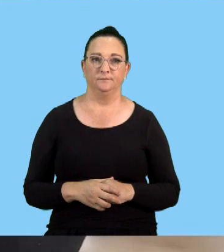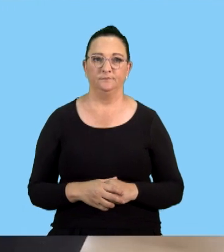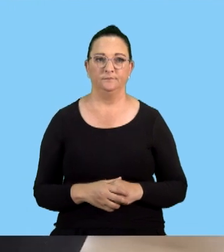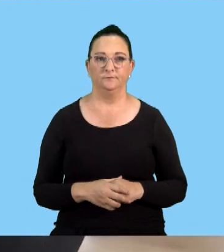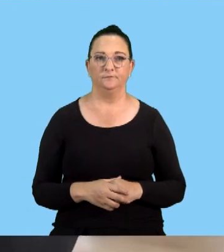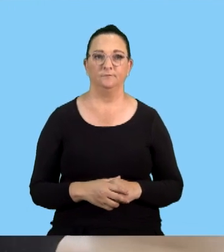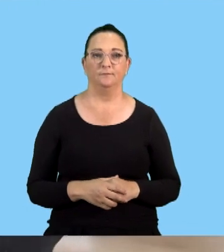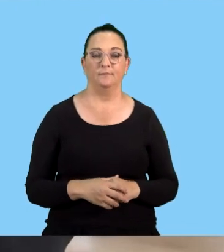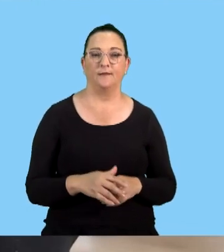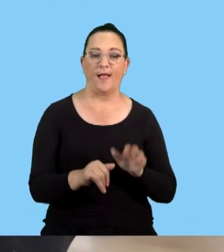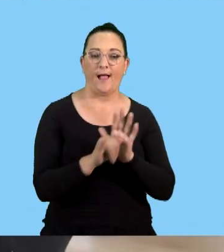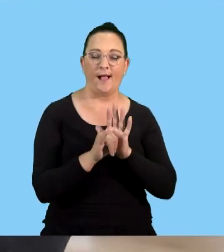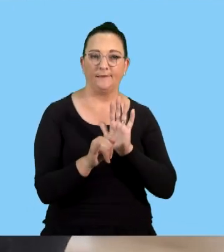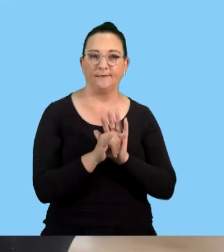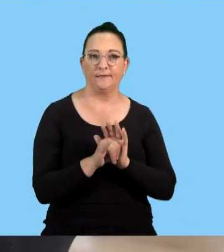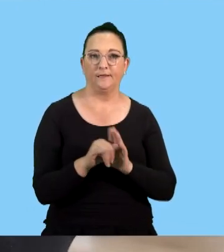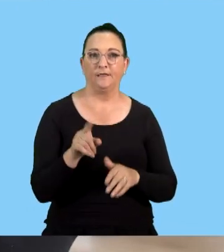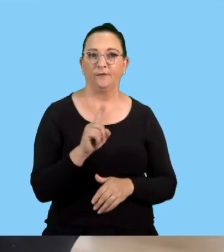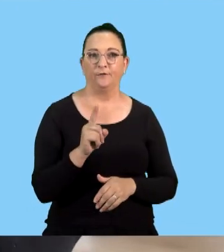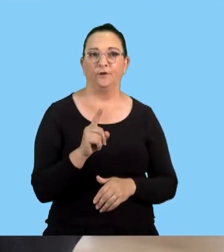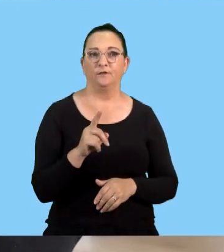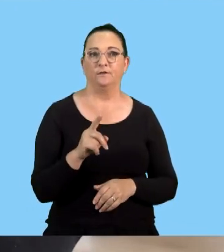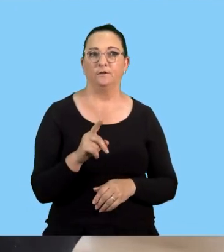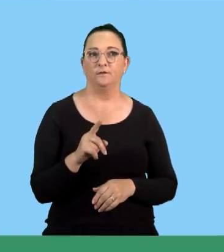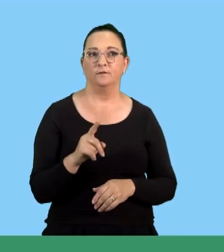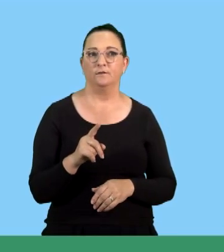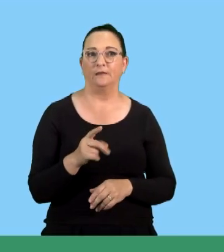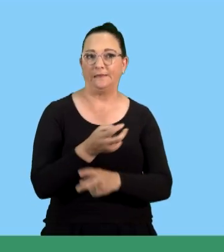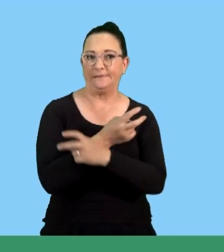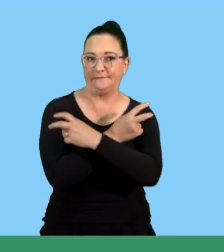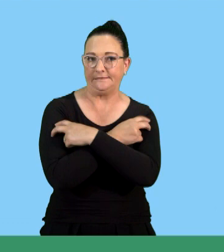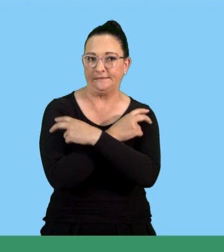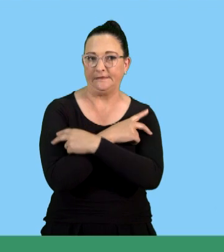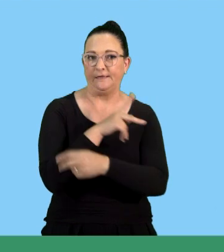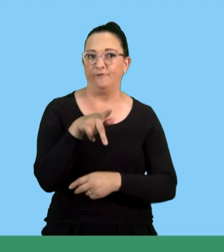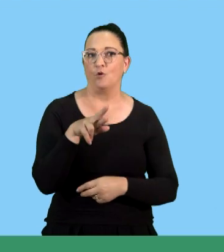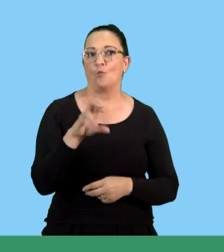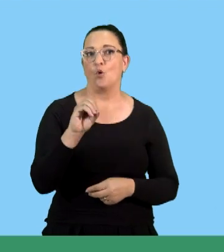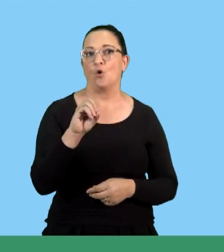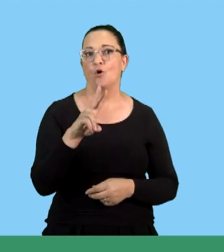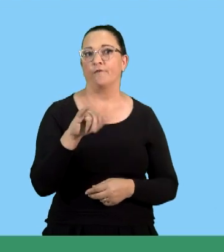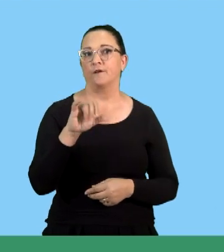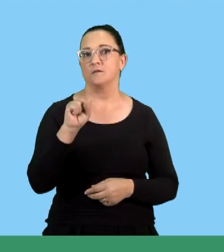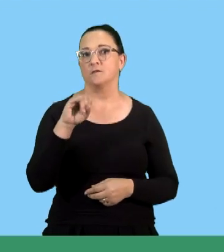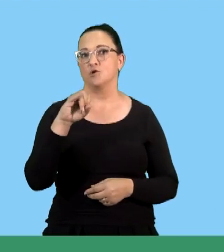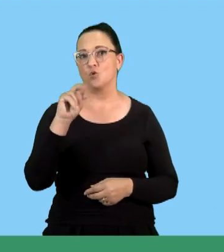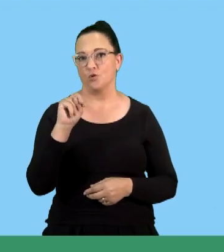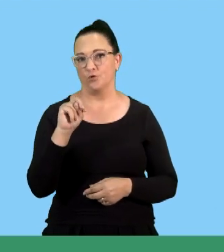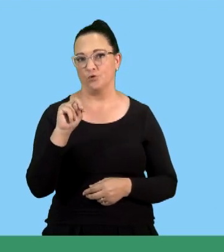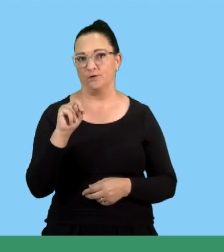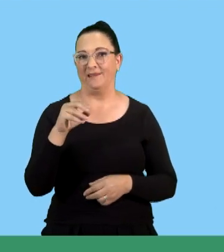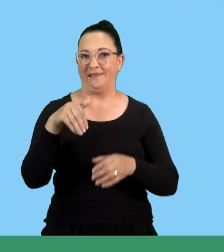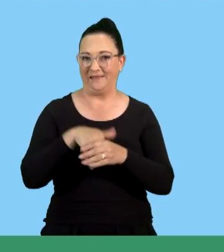Right, it says here, identify the type of leave provision stipulated in the BCA that